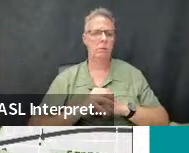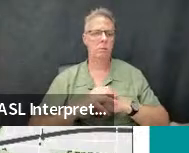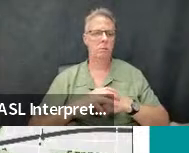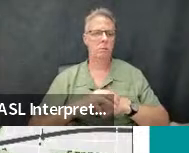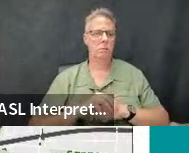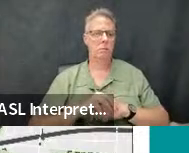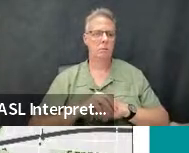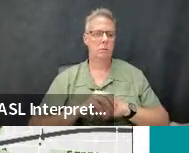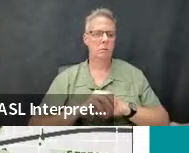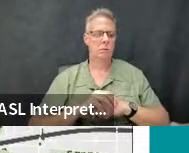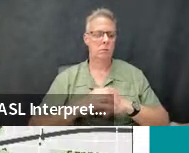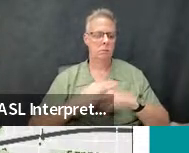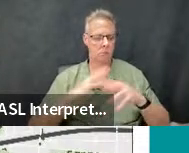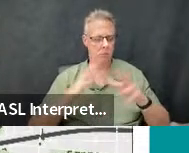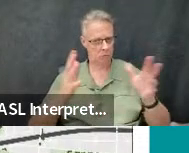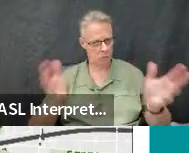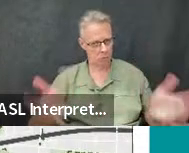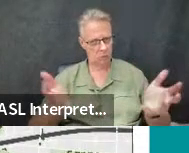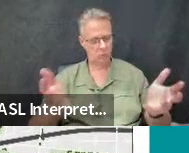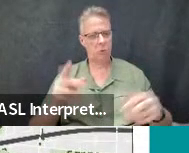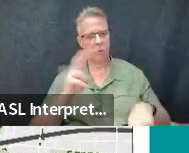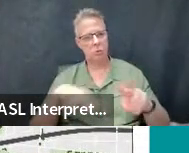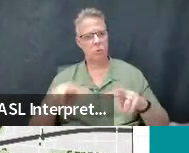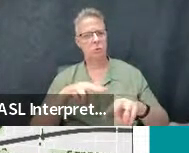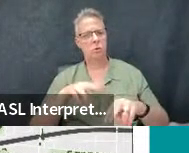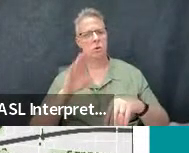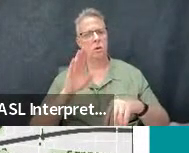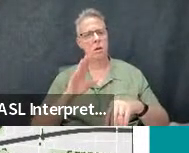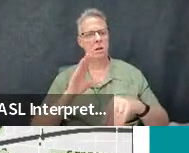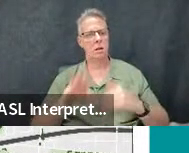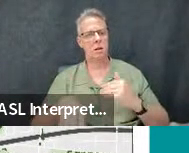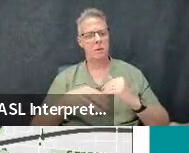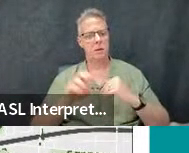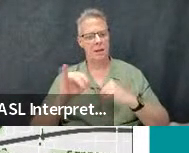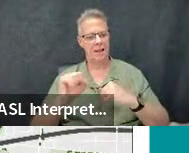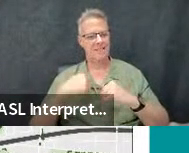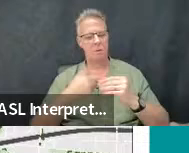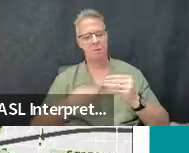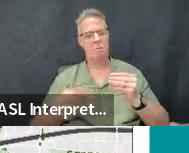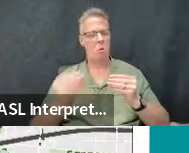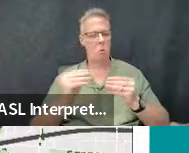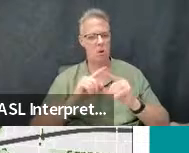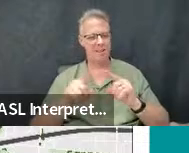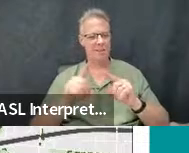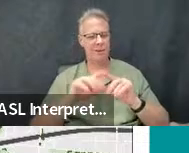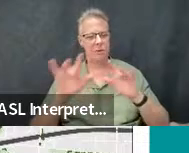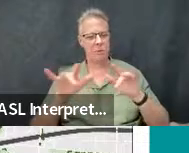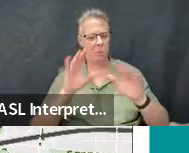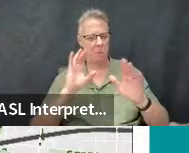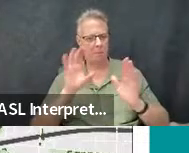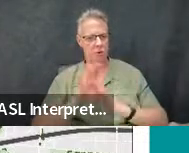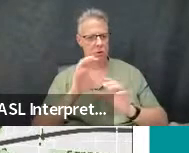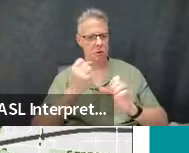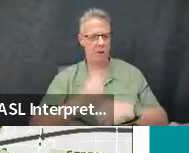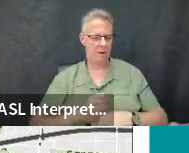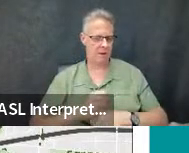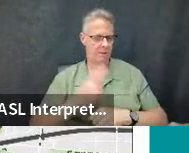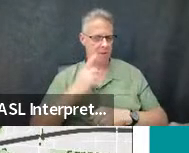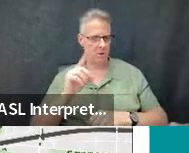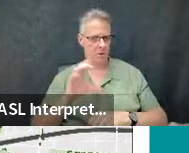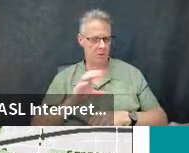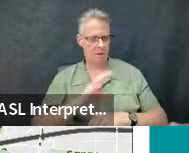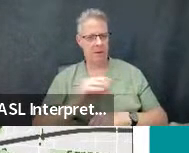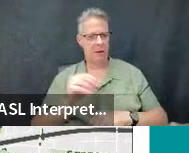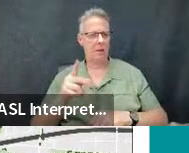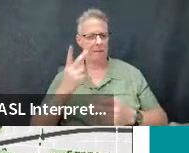I encourage you to check out the draft supplemental EIS. There are more renderings in the document as well as